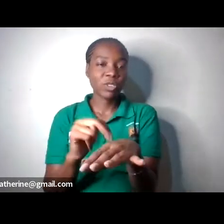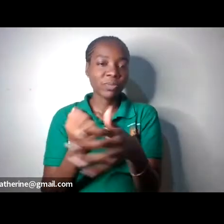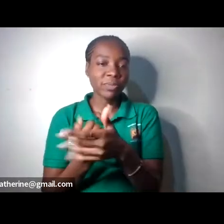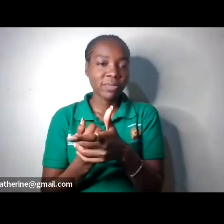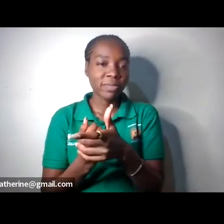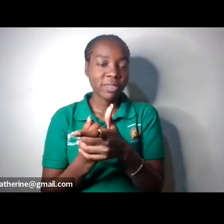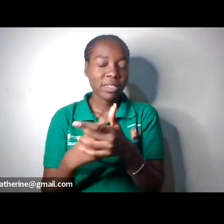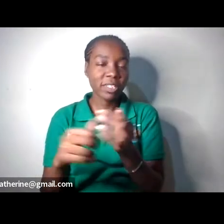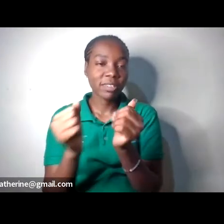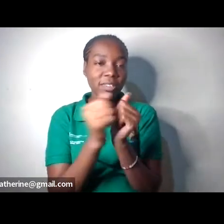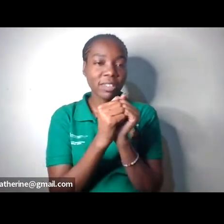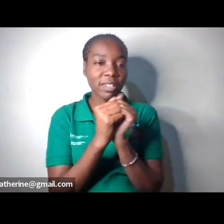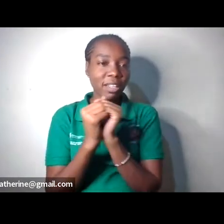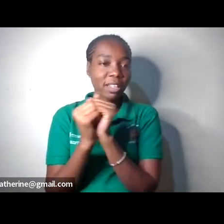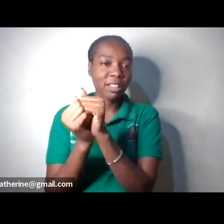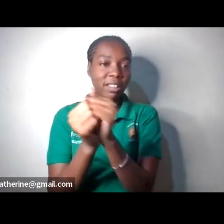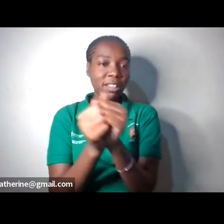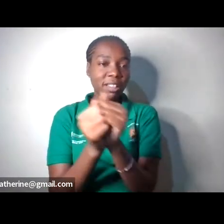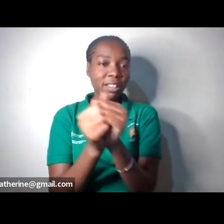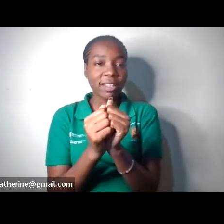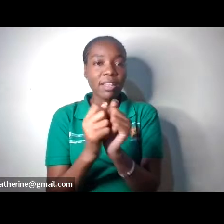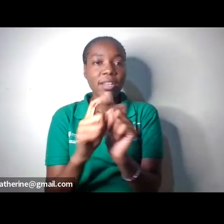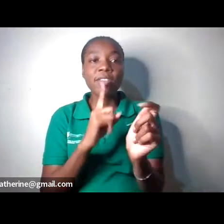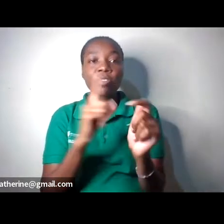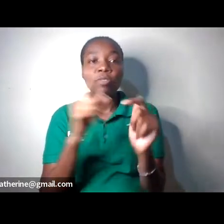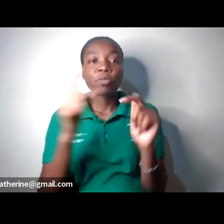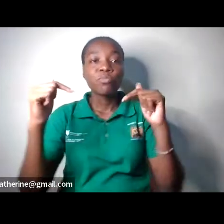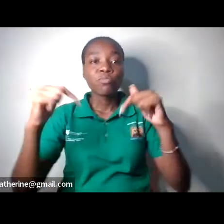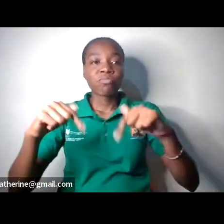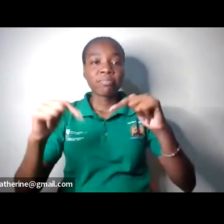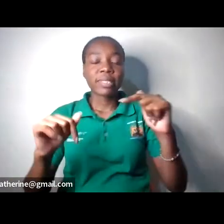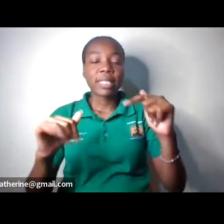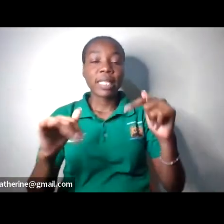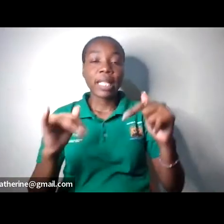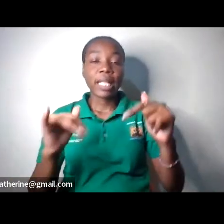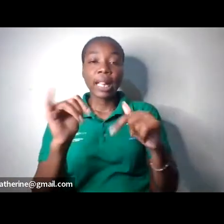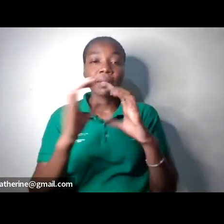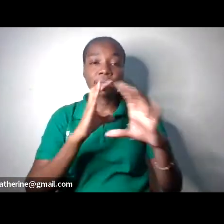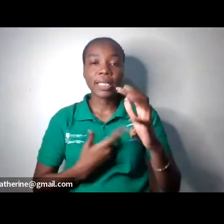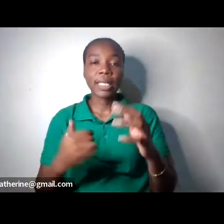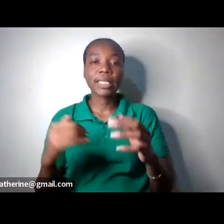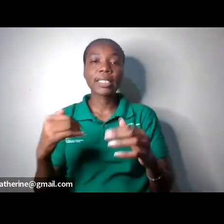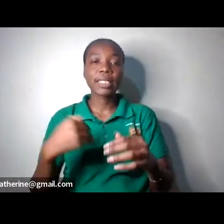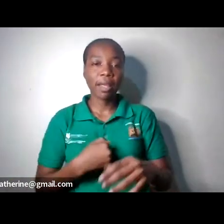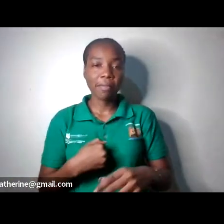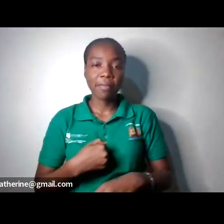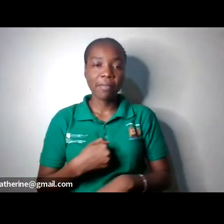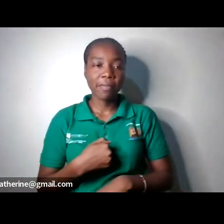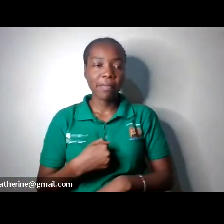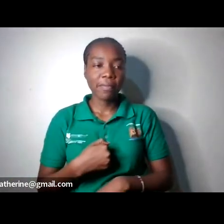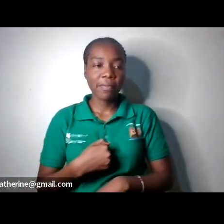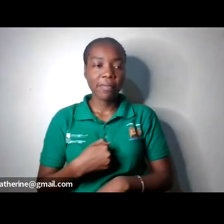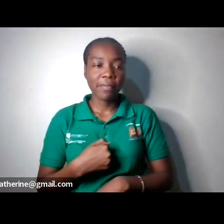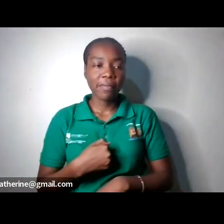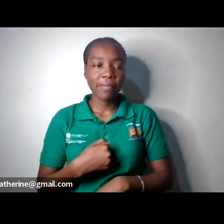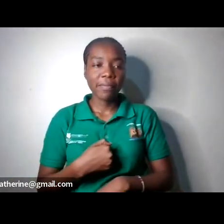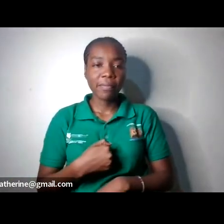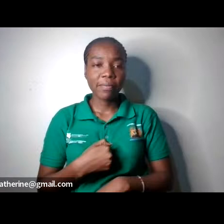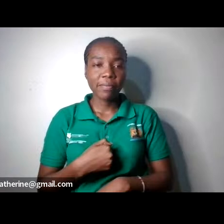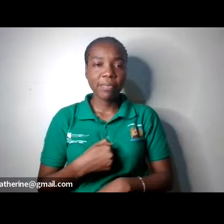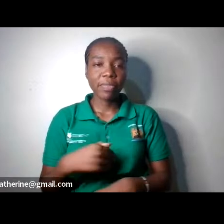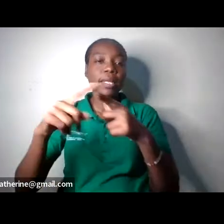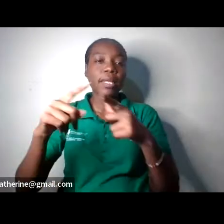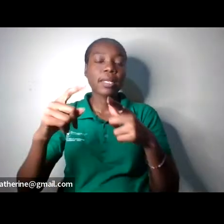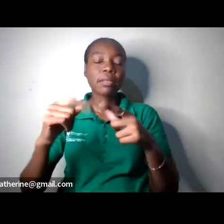together. So today, that is the conversation we are going to have. I'm just trying to go live